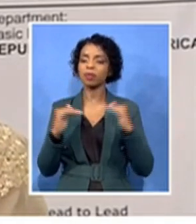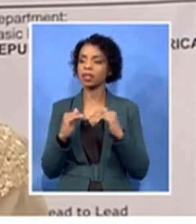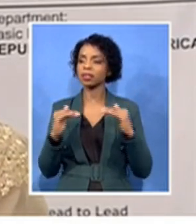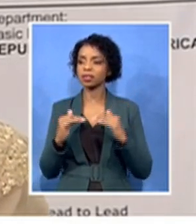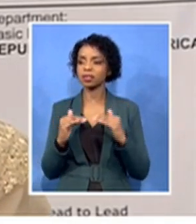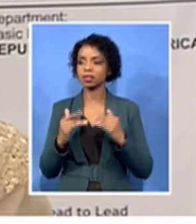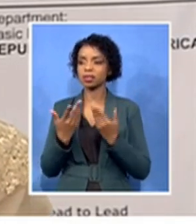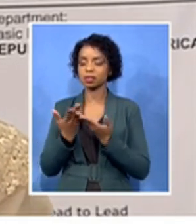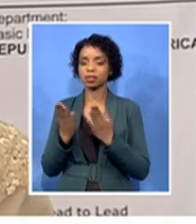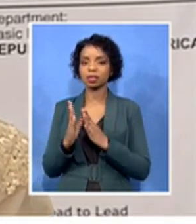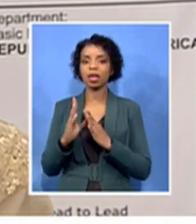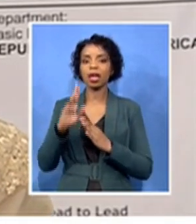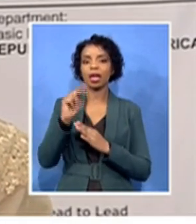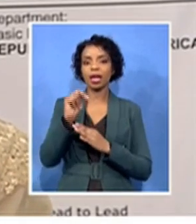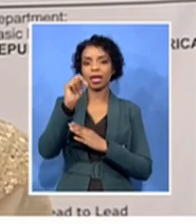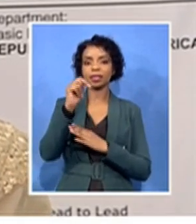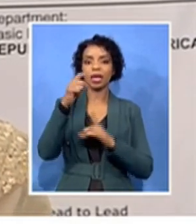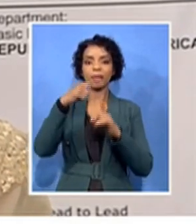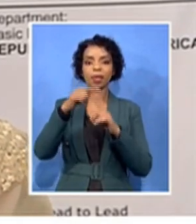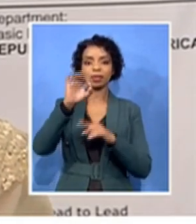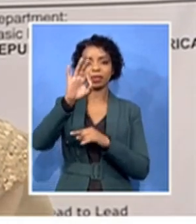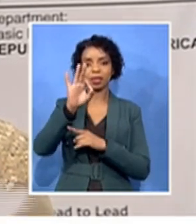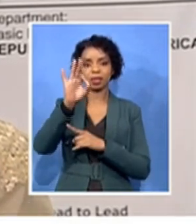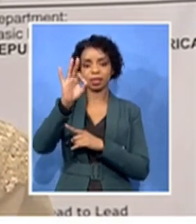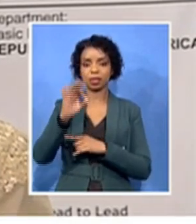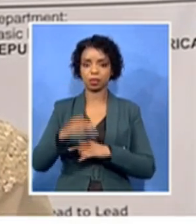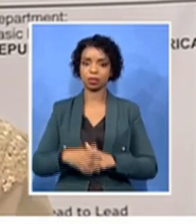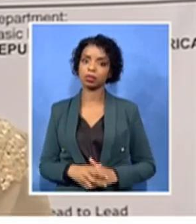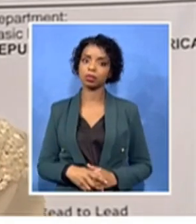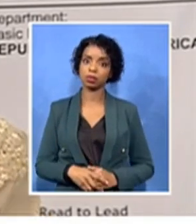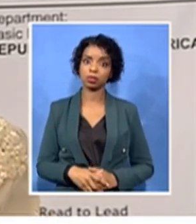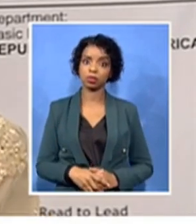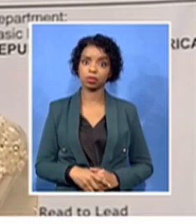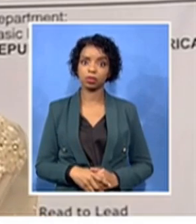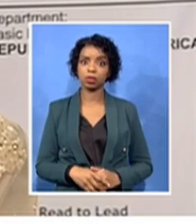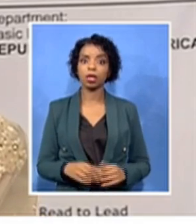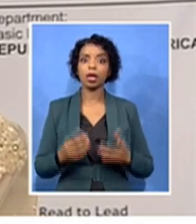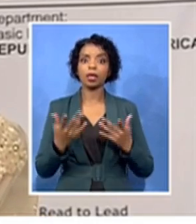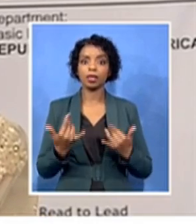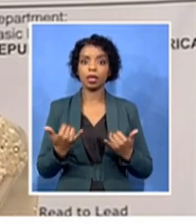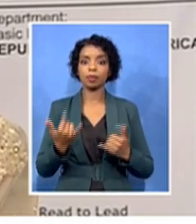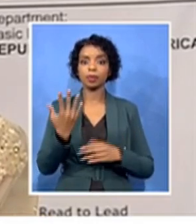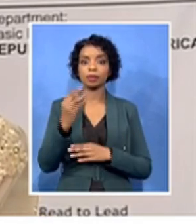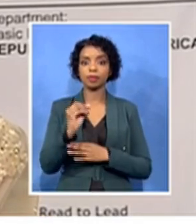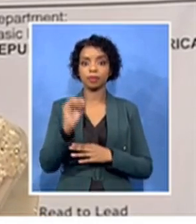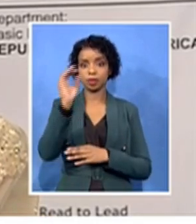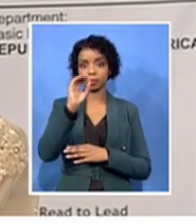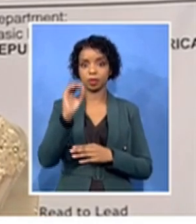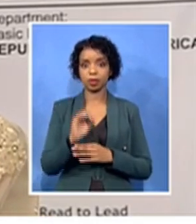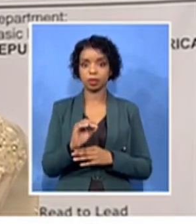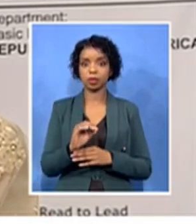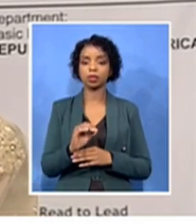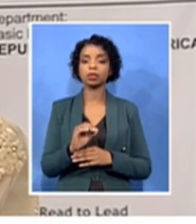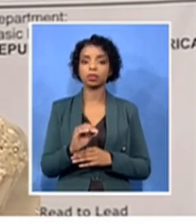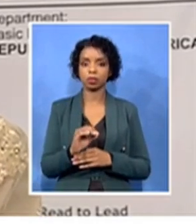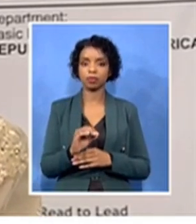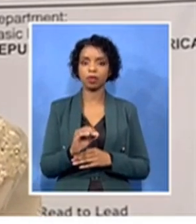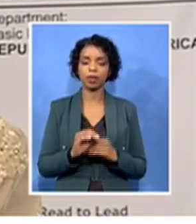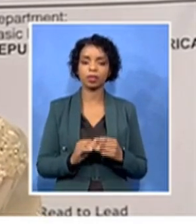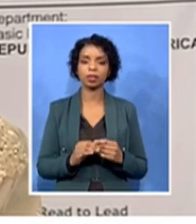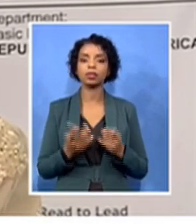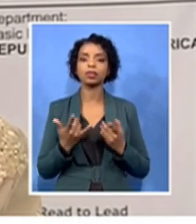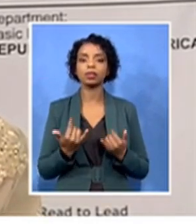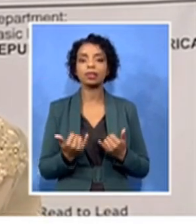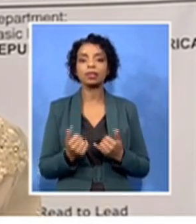plus 3, and 15% is M plus 4. Just to show that our teachers themselves are